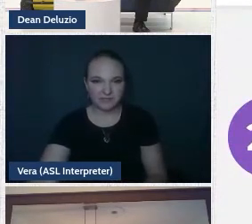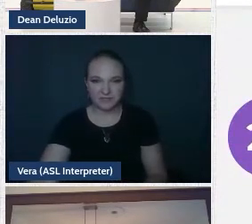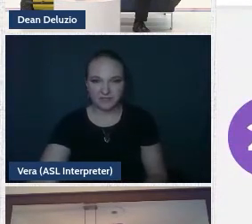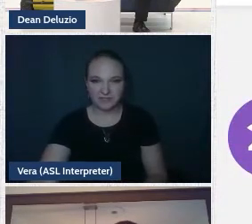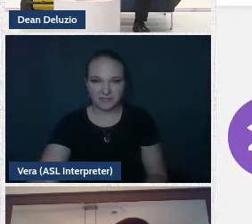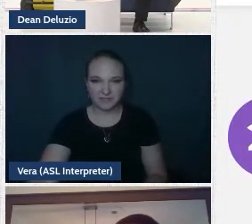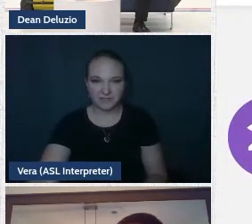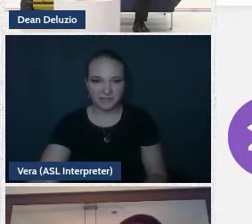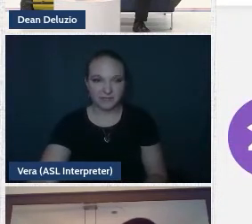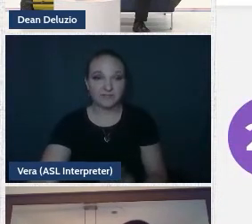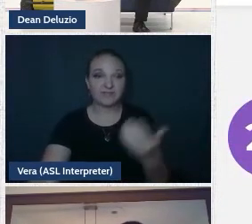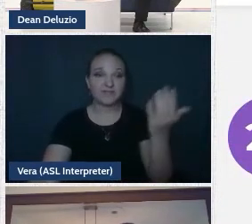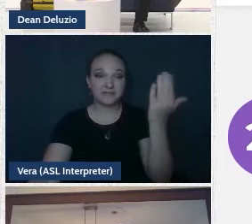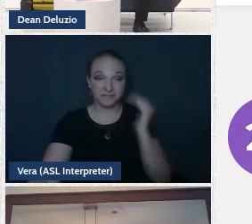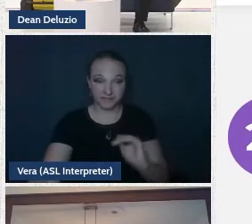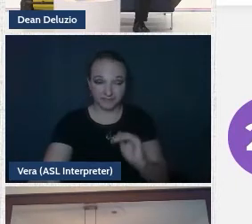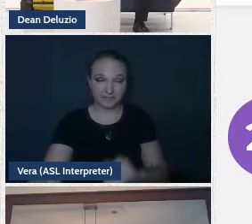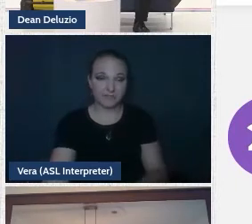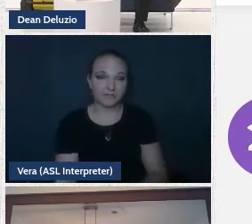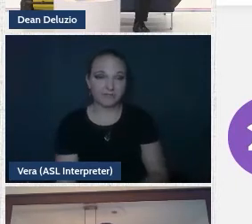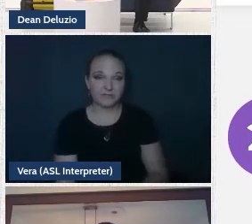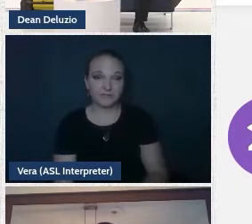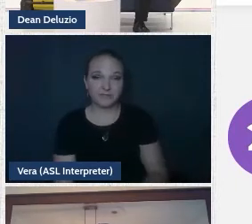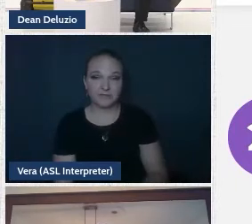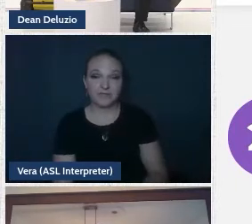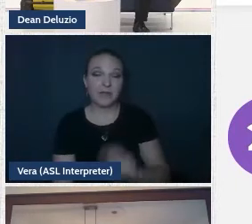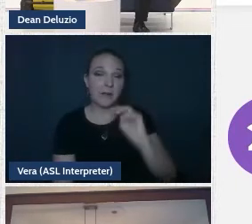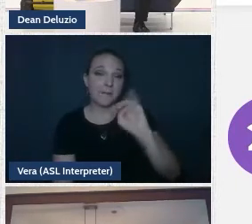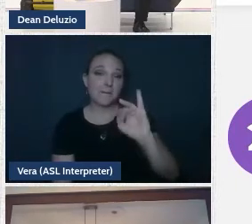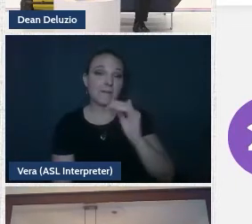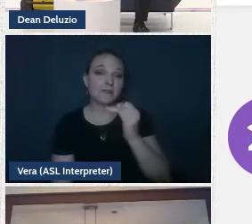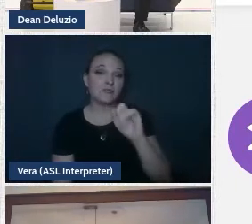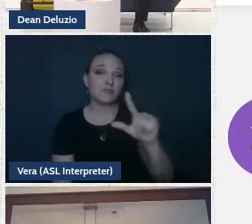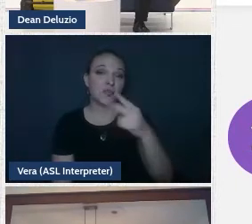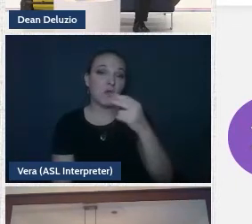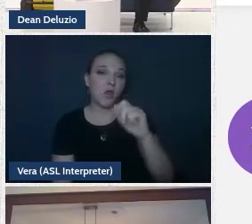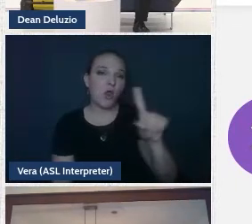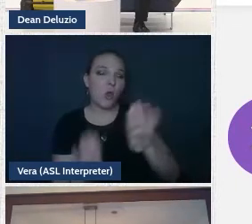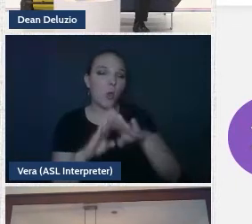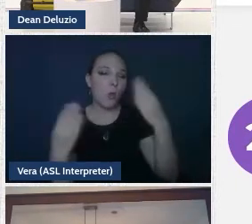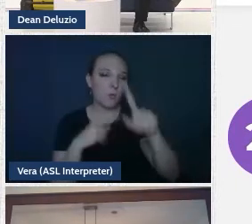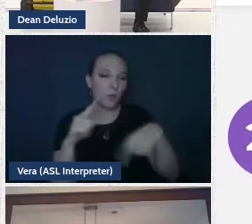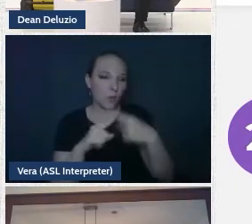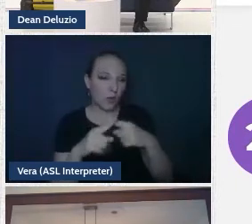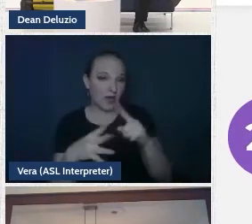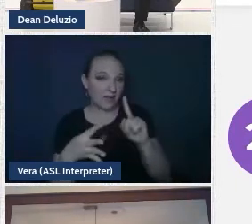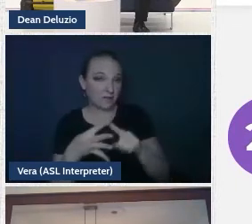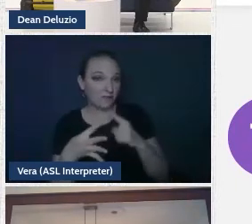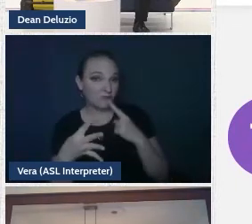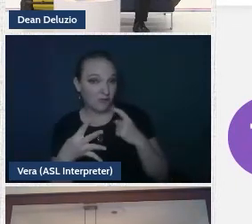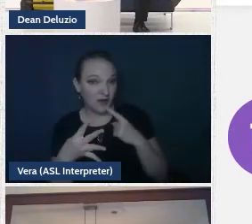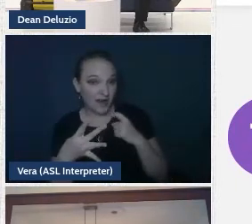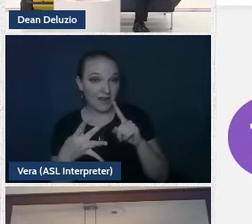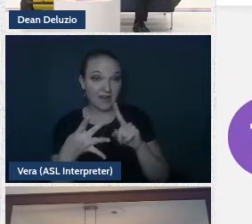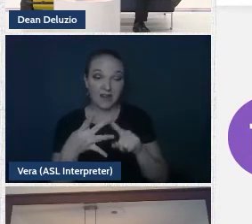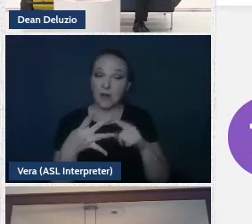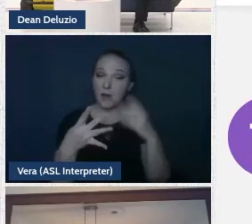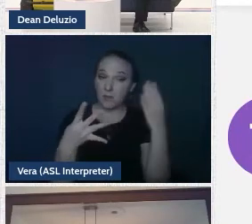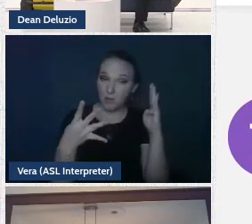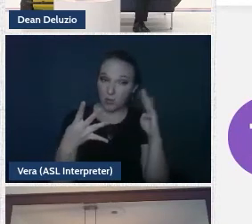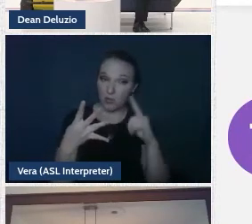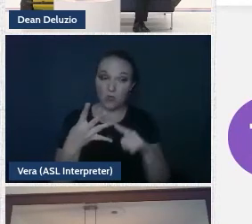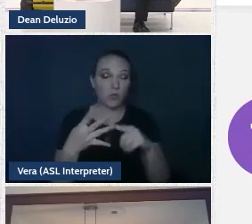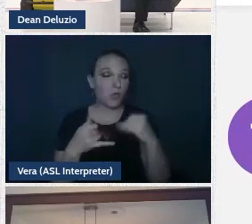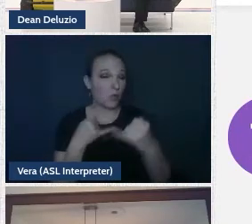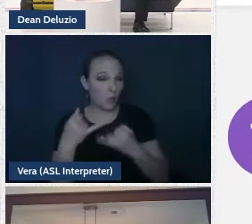All right. So the next one, when did Mitchell Hall open? 2015, 2018, 2001,